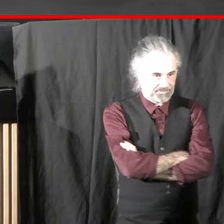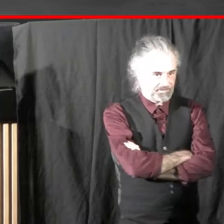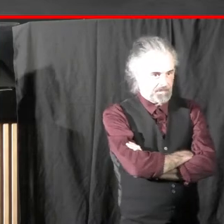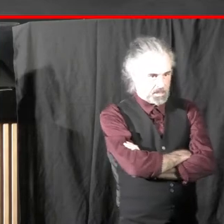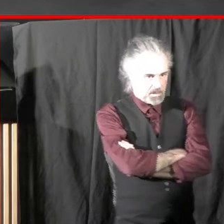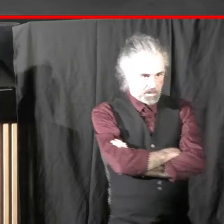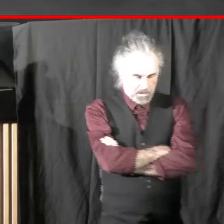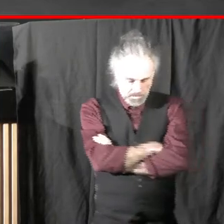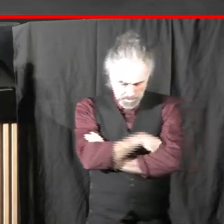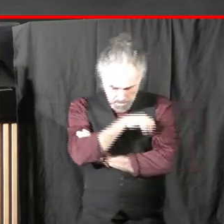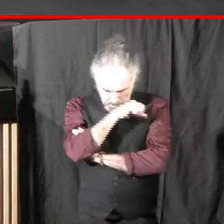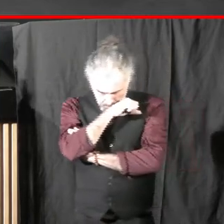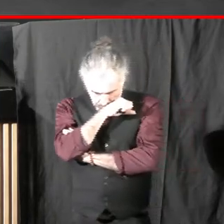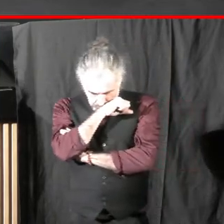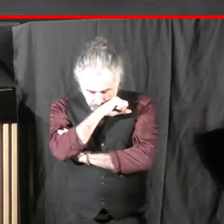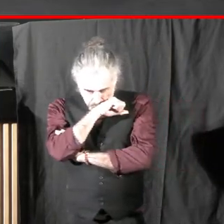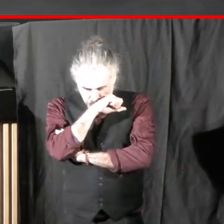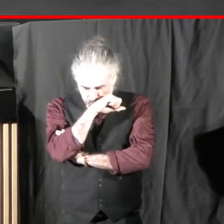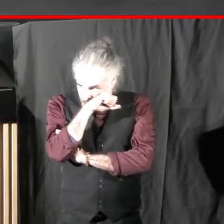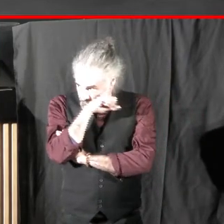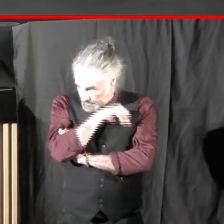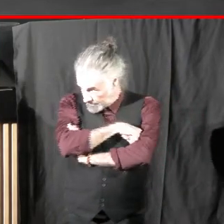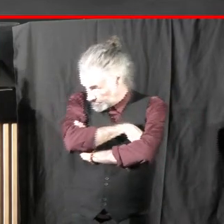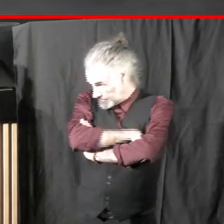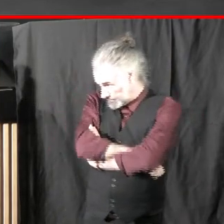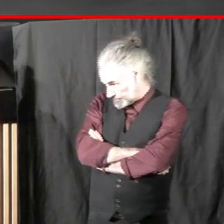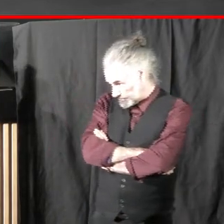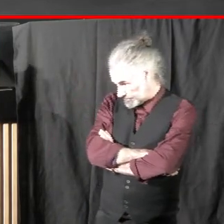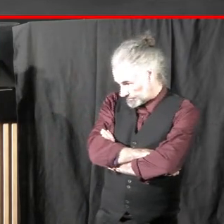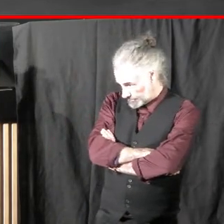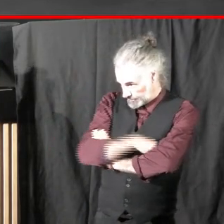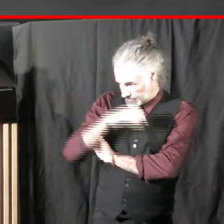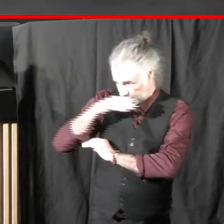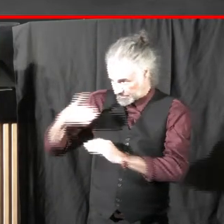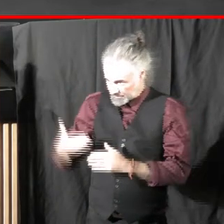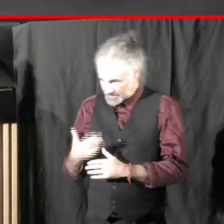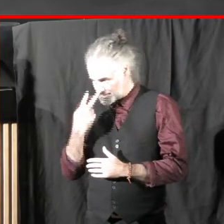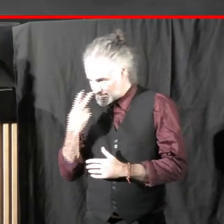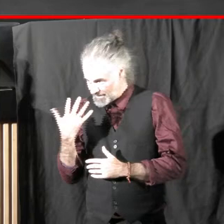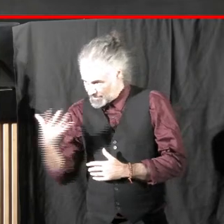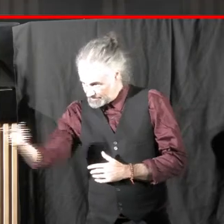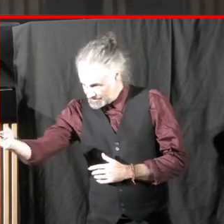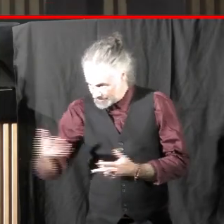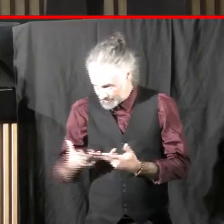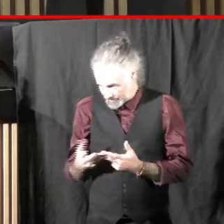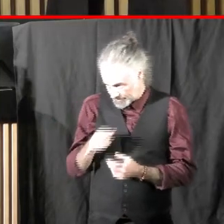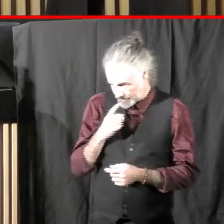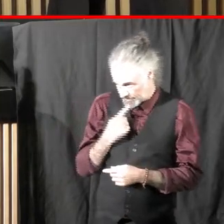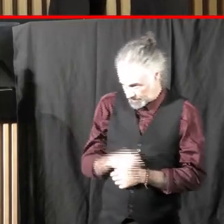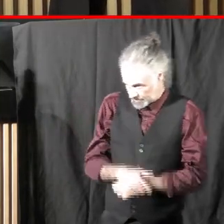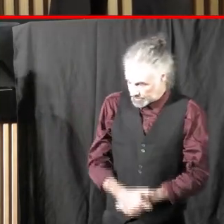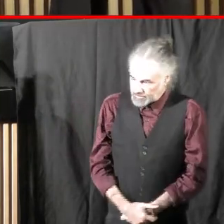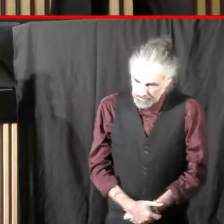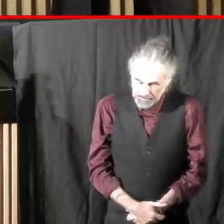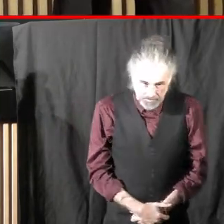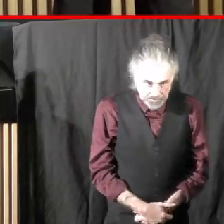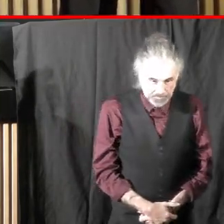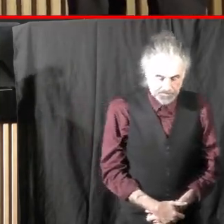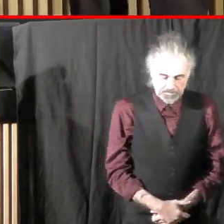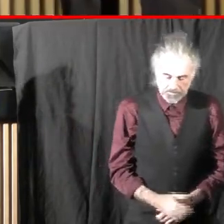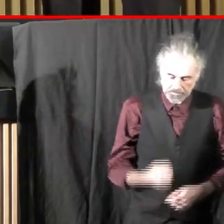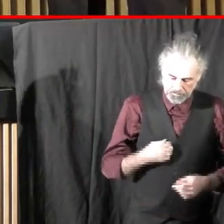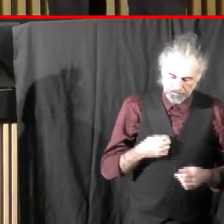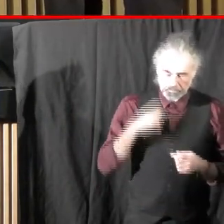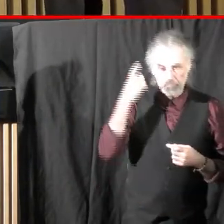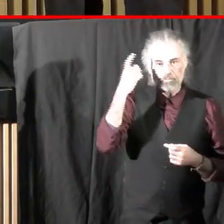Yes, hold on, another word from the under 25s. Can I? You can. Yeah, okay. I was just